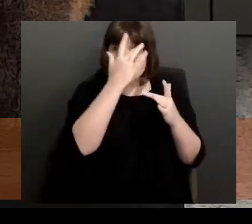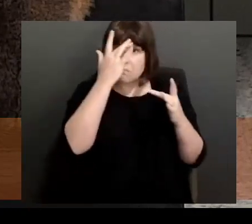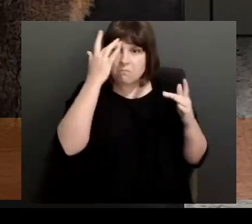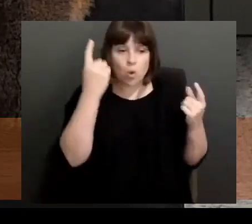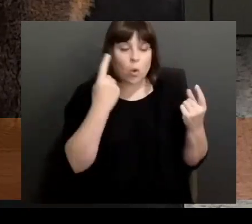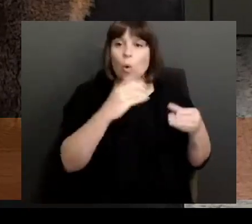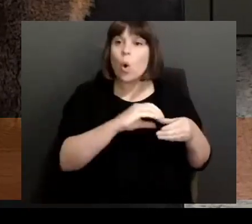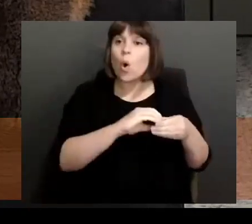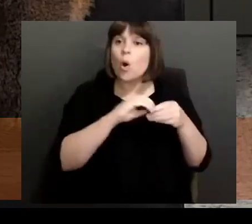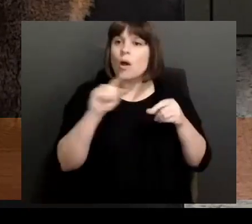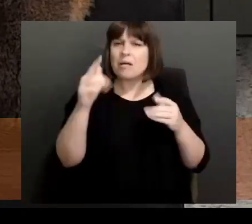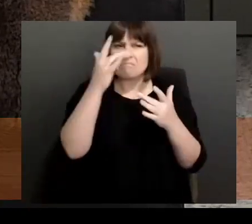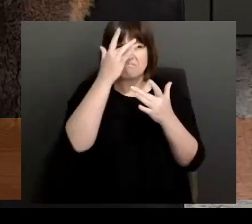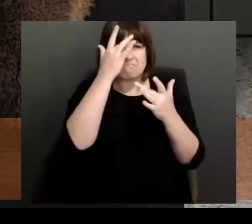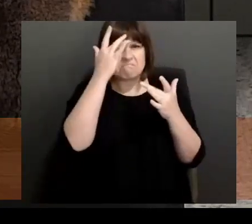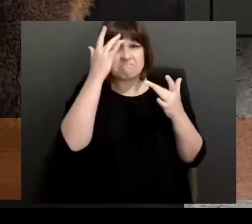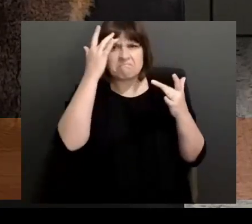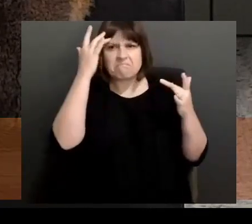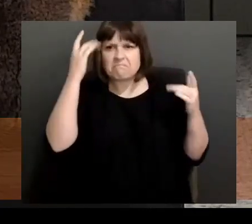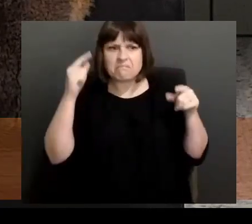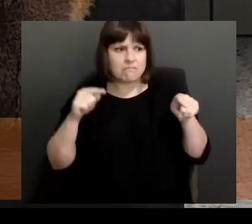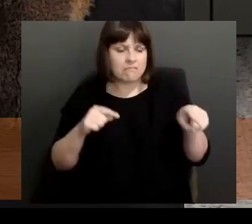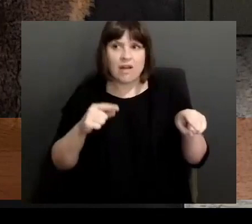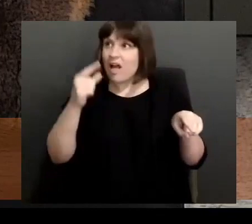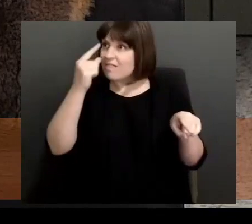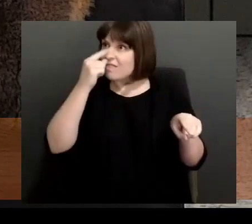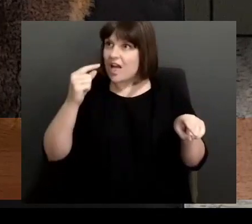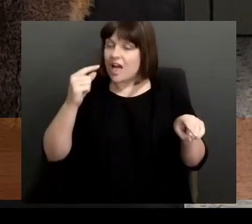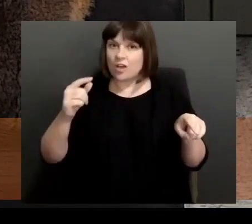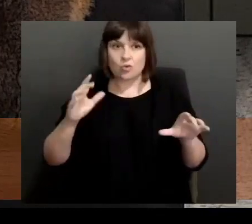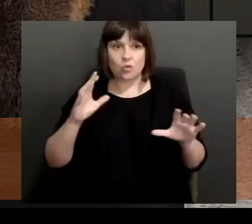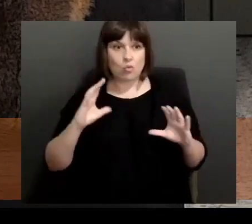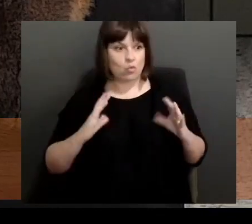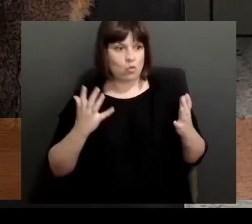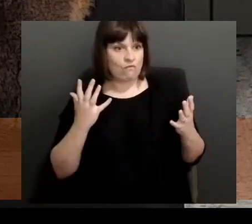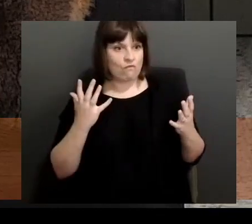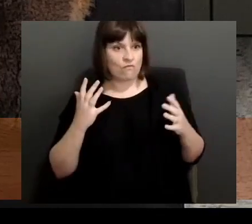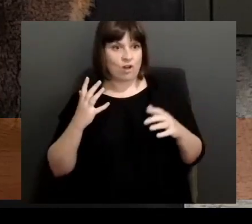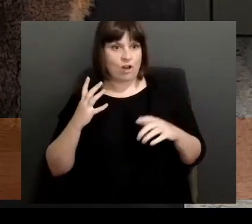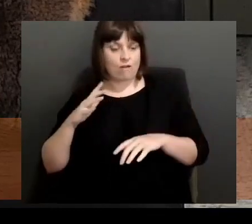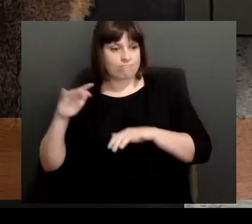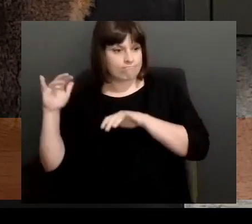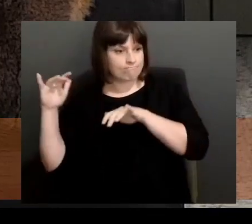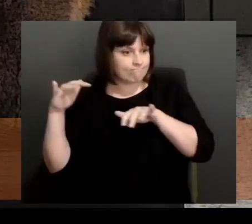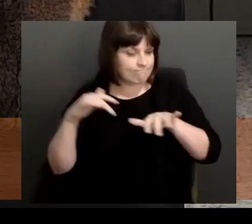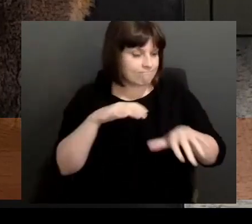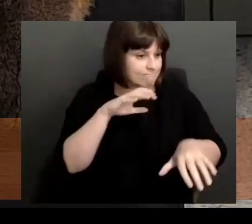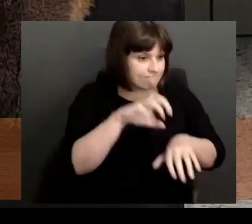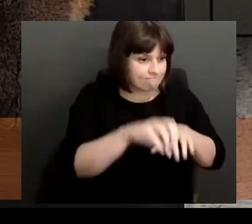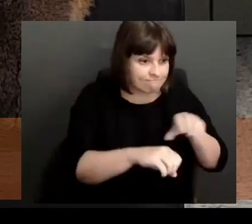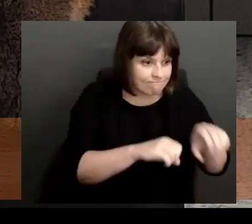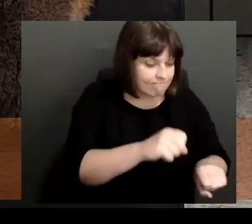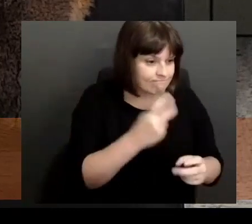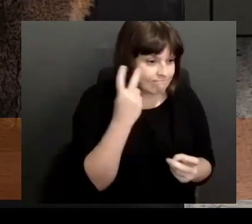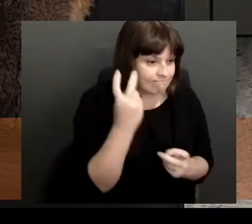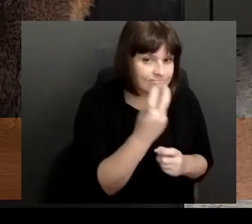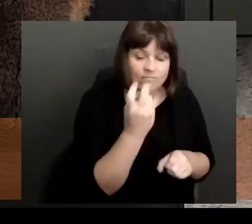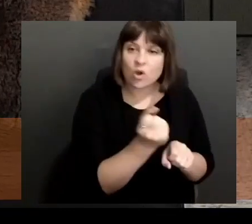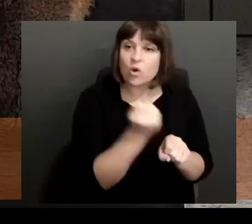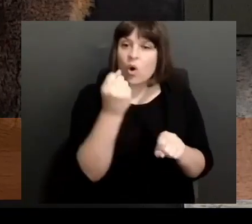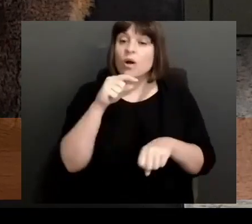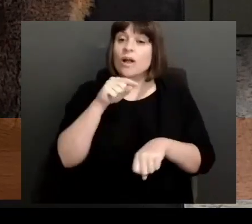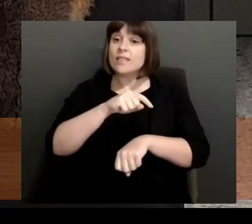land that was to be exploited. Now, at the time, in terms